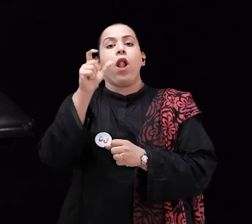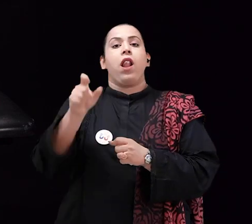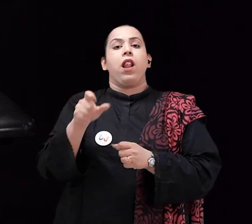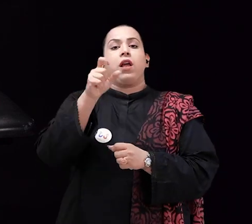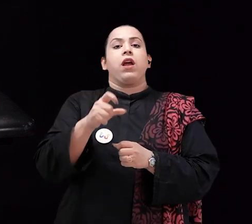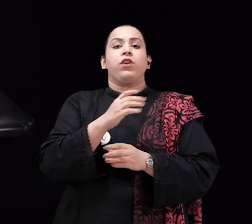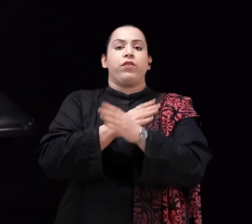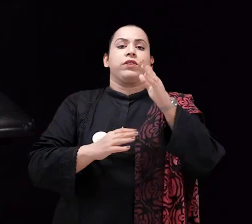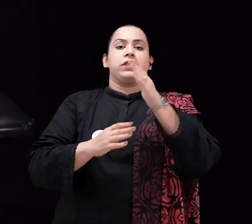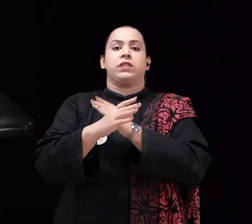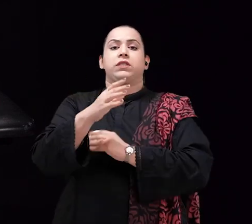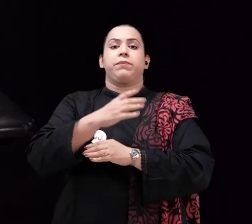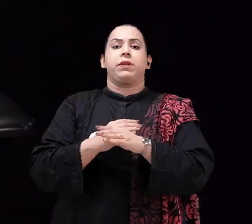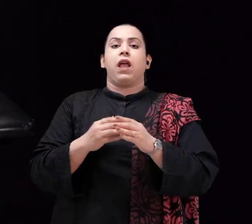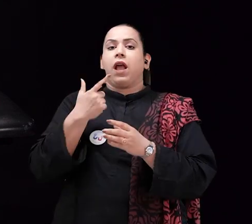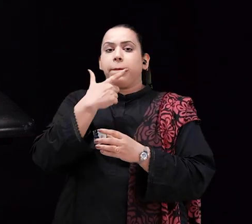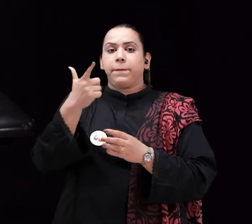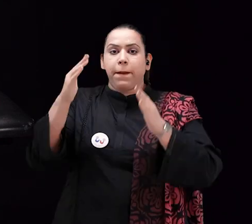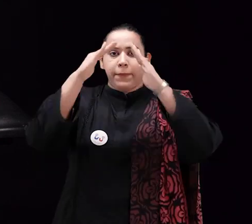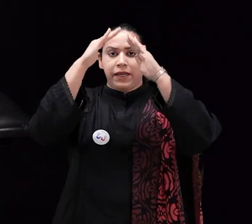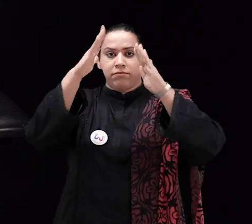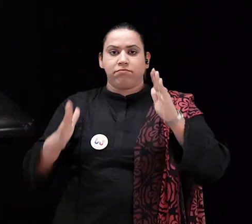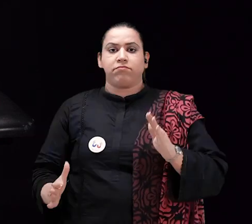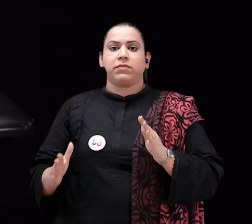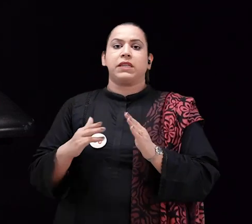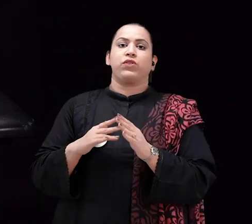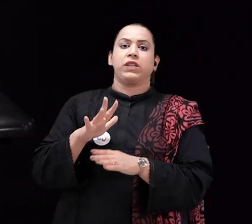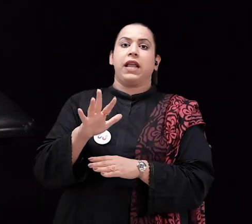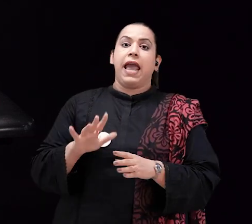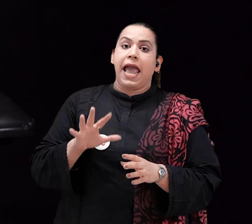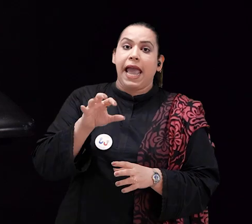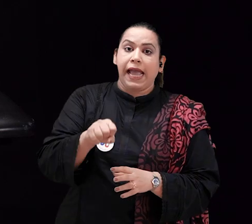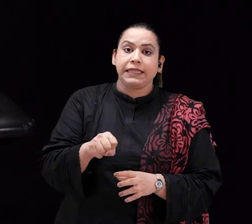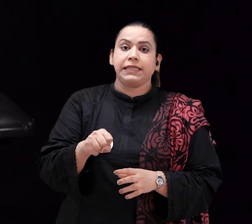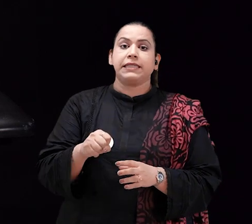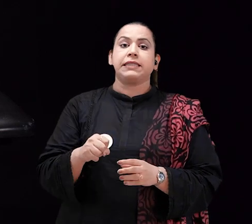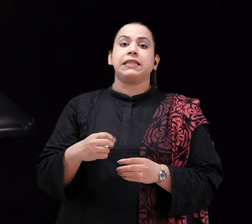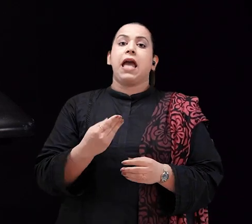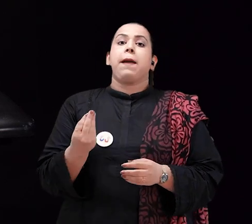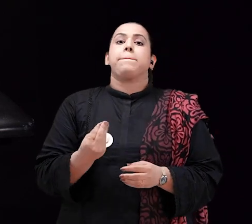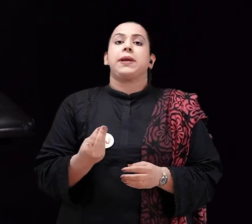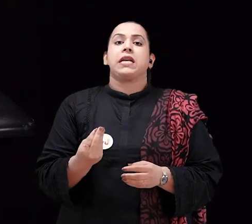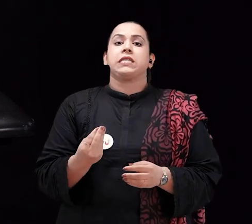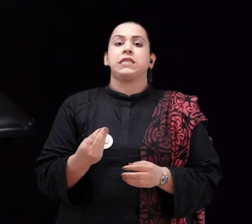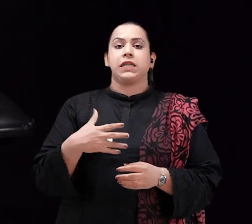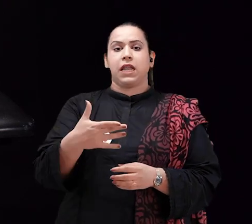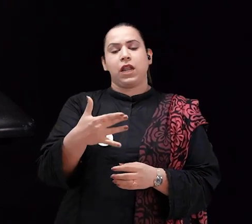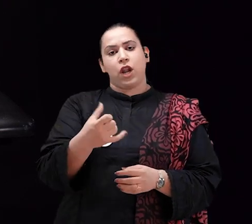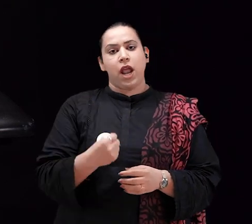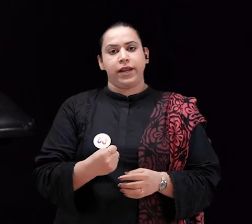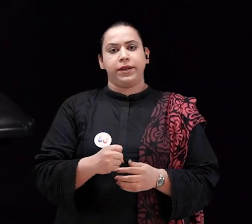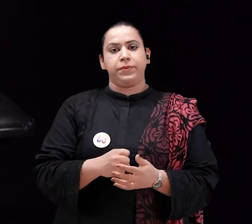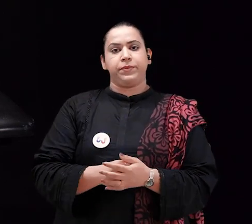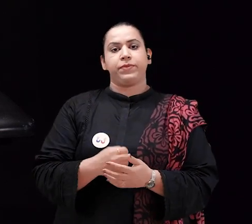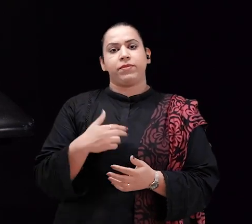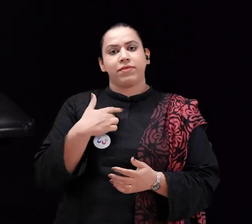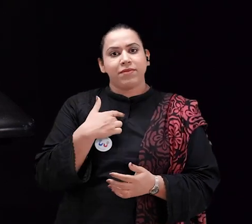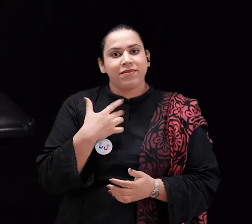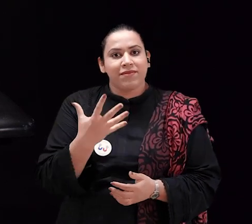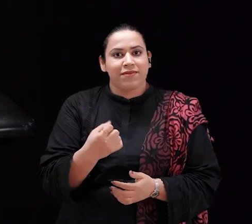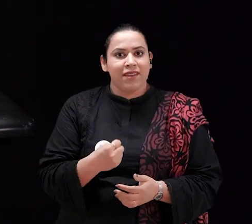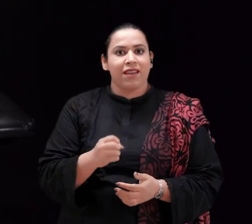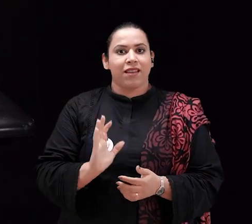we wanted people with all kinds of disabilities to be facilitated in public and commercial buildings. Because access